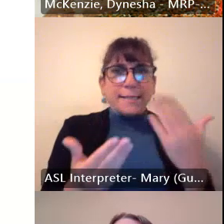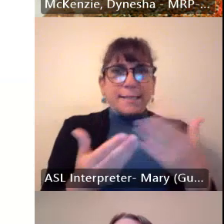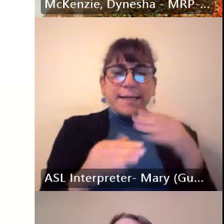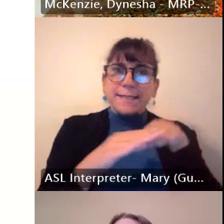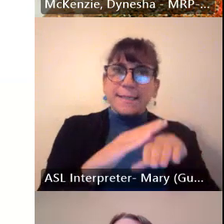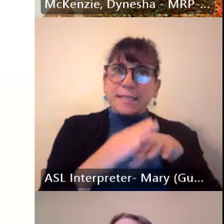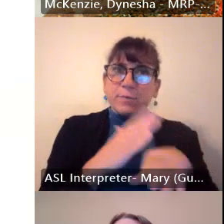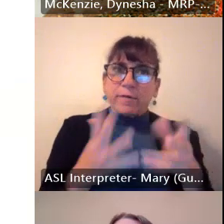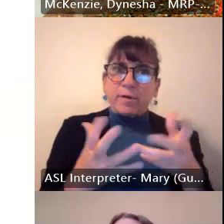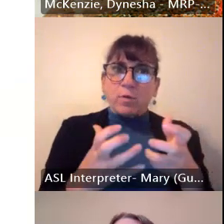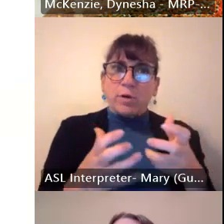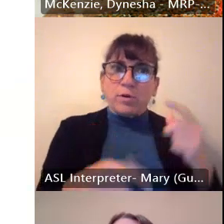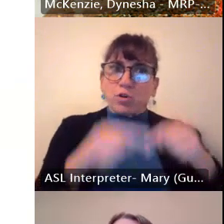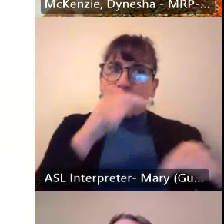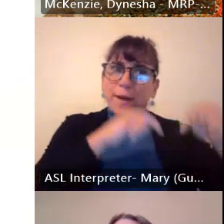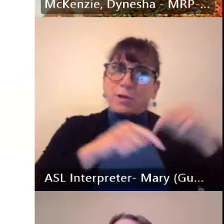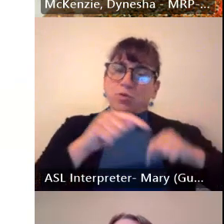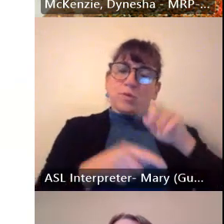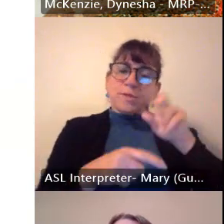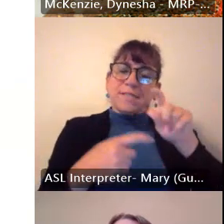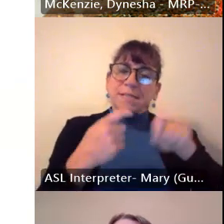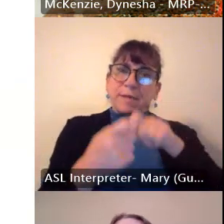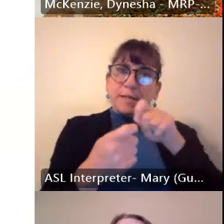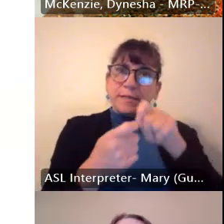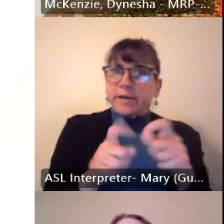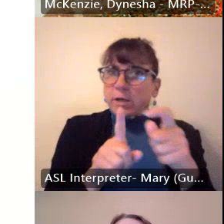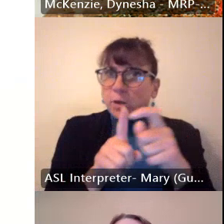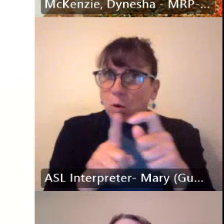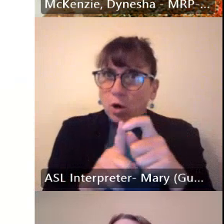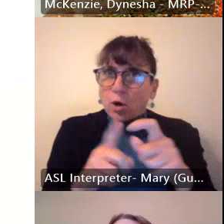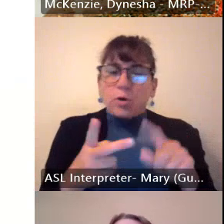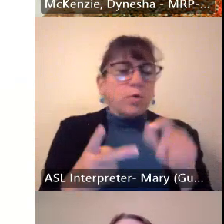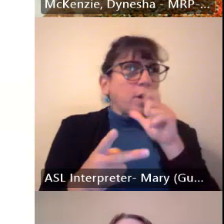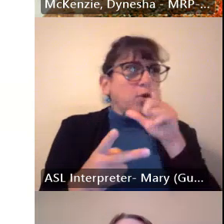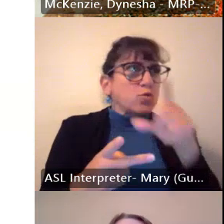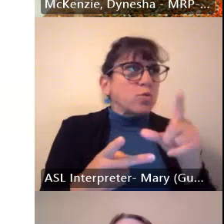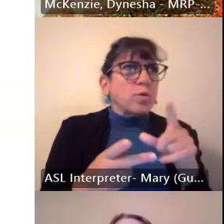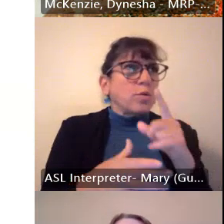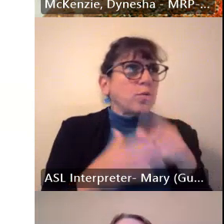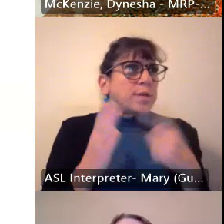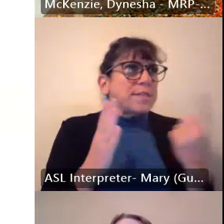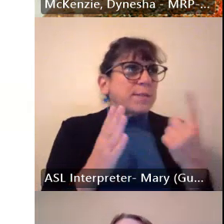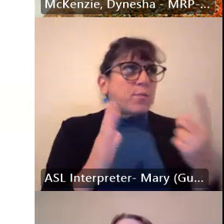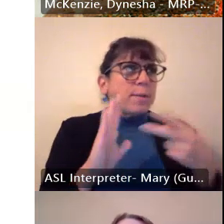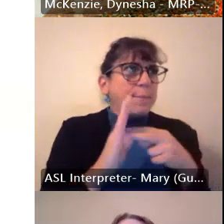back to what does a particular thing mean, or I'm not sure what somebody means by this.